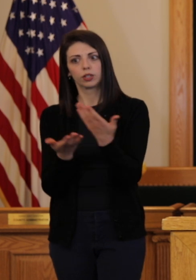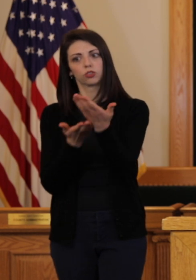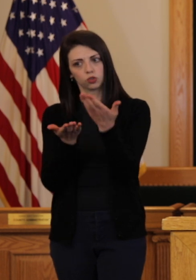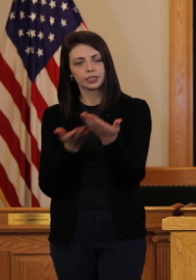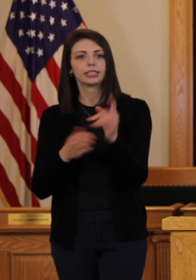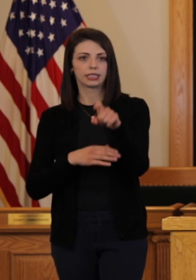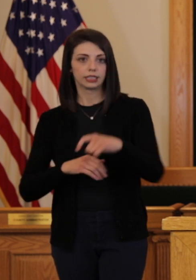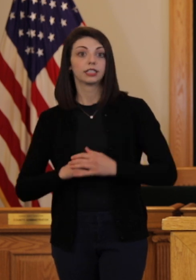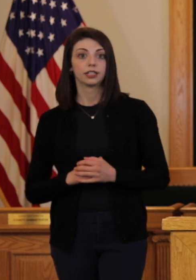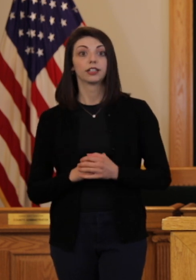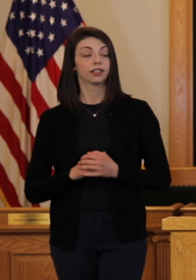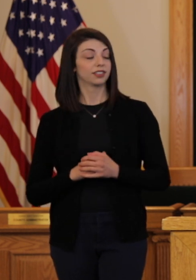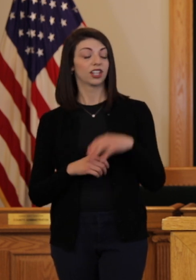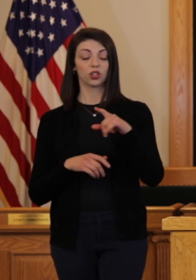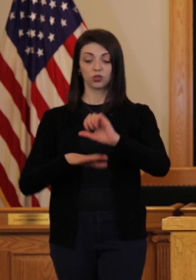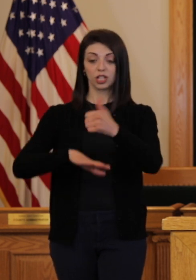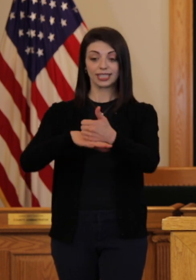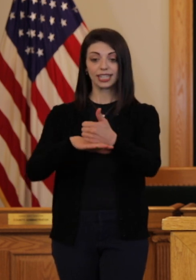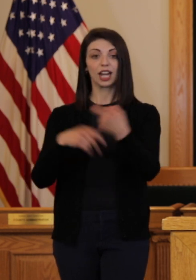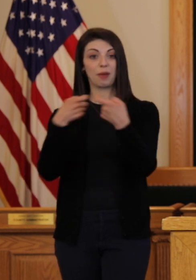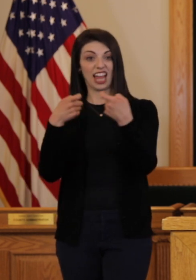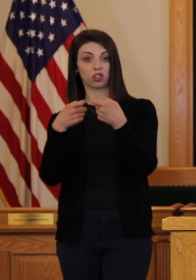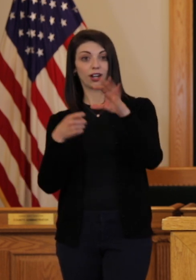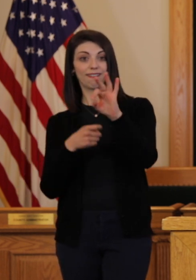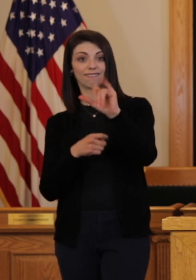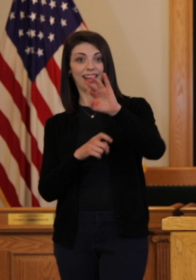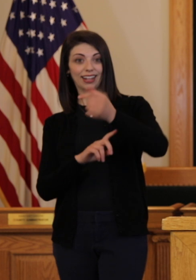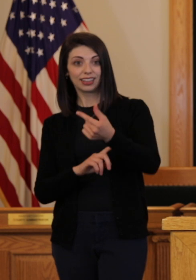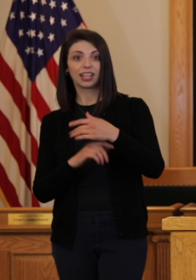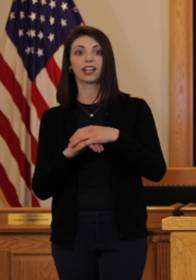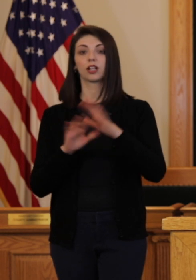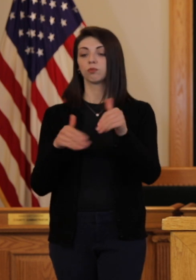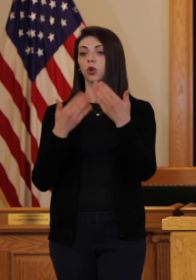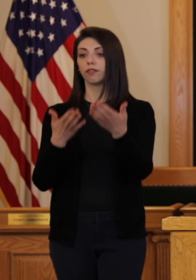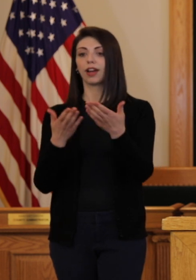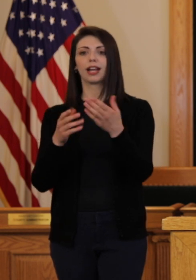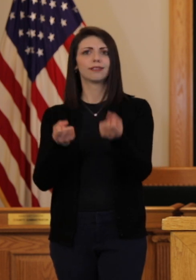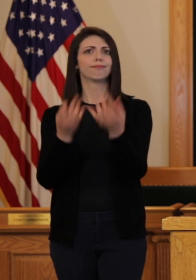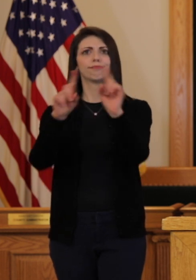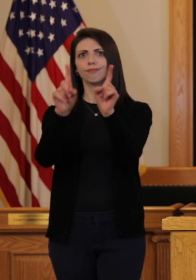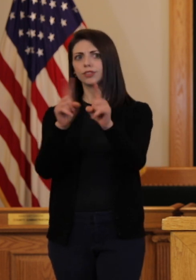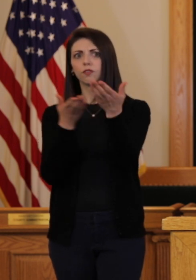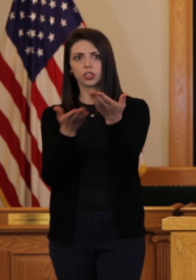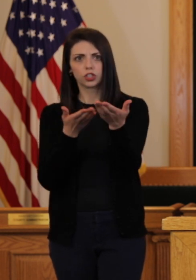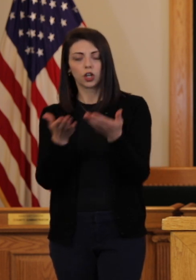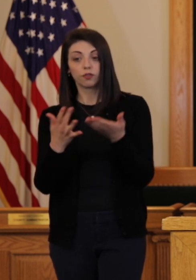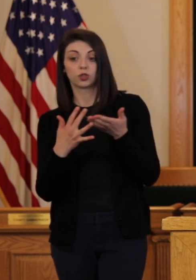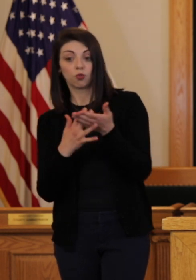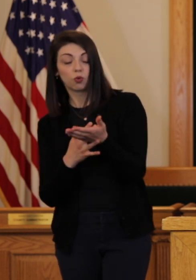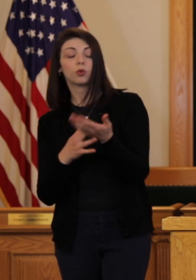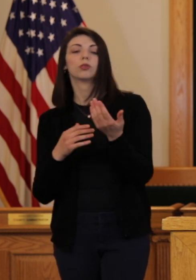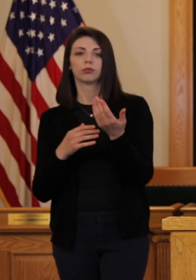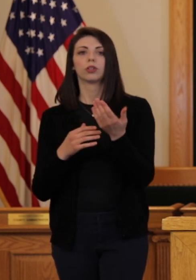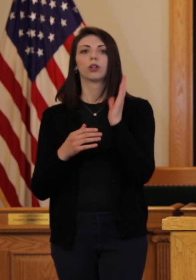have implemented electronic filing and are able to continue many essential services will help us all through the transition of reopening. As